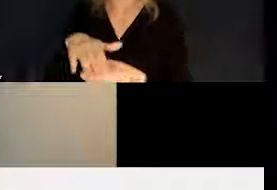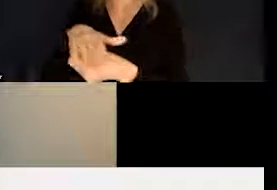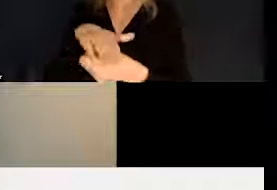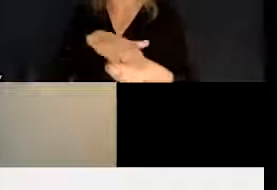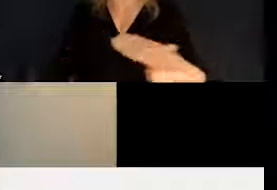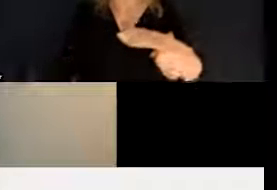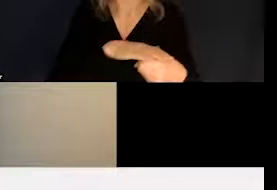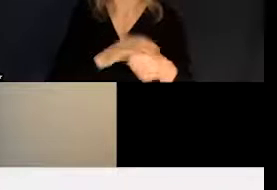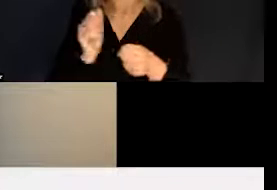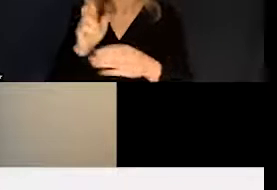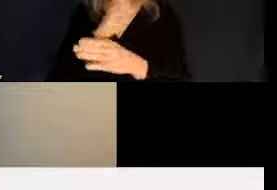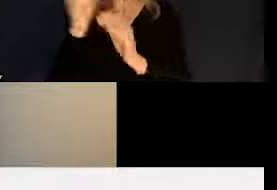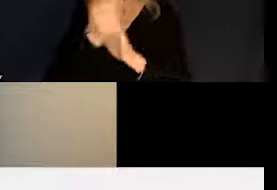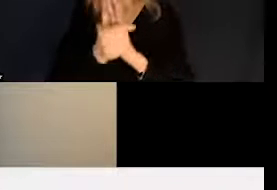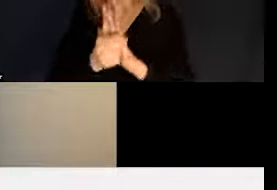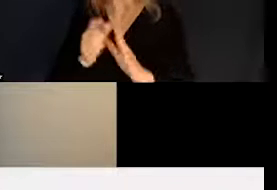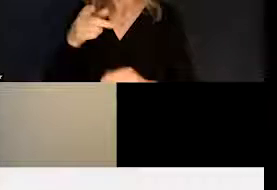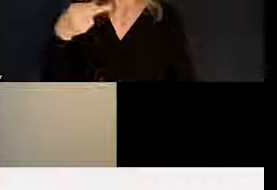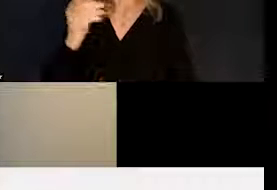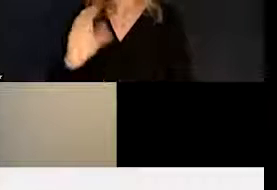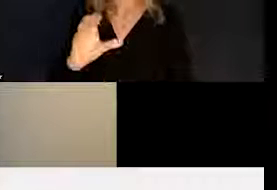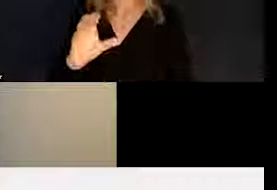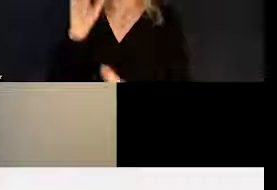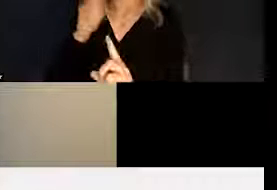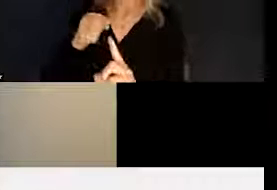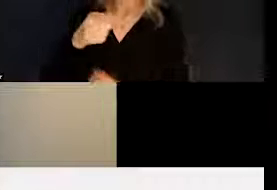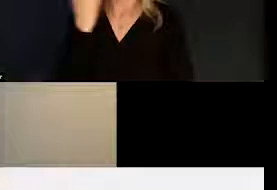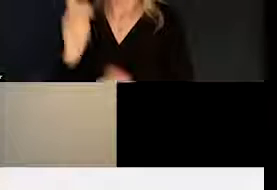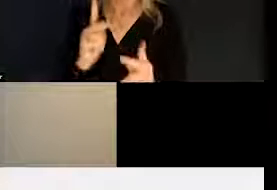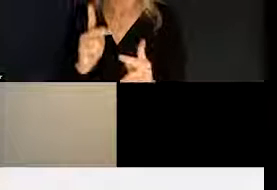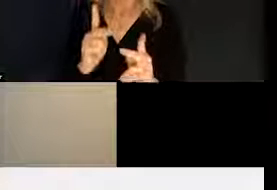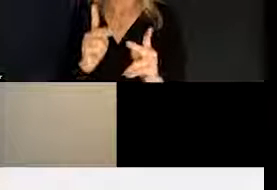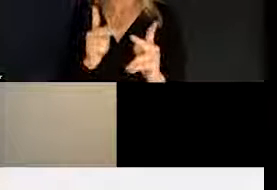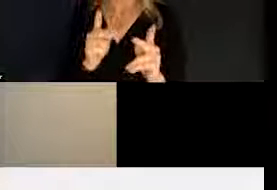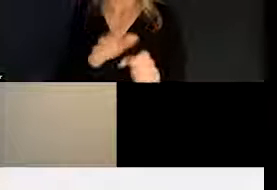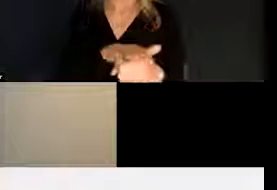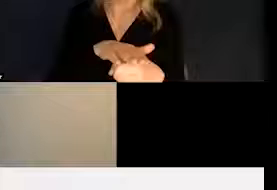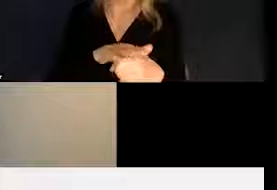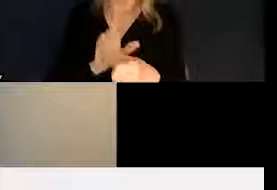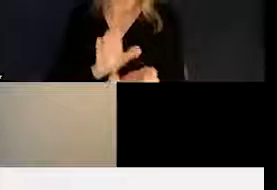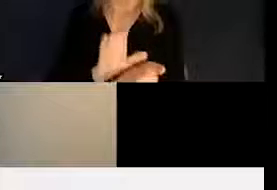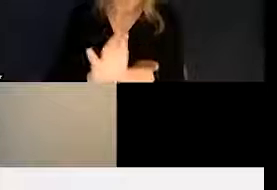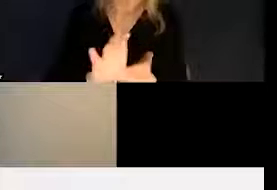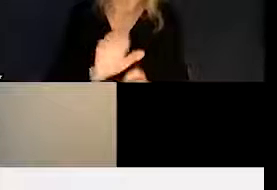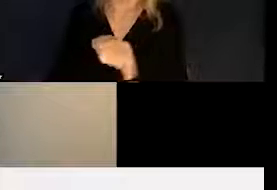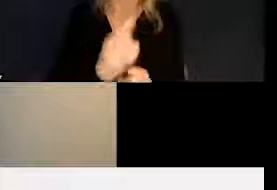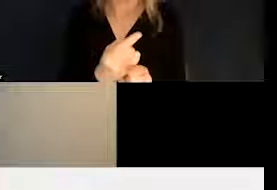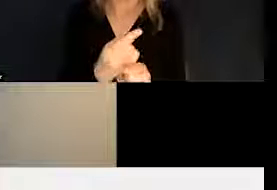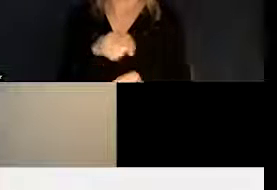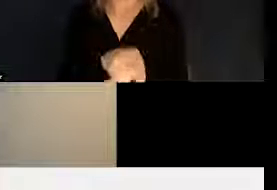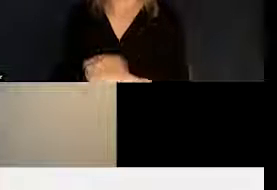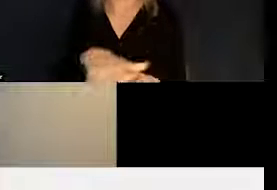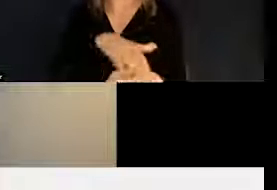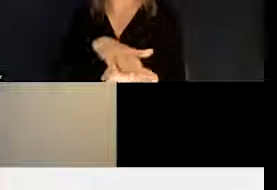places that people of color, especially Black people, could live. And most of those places were